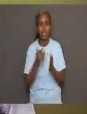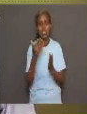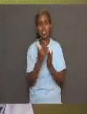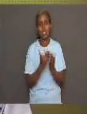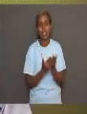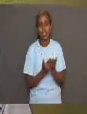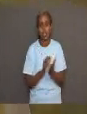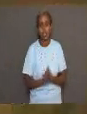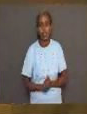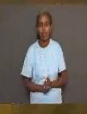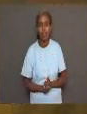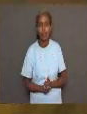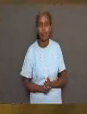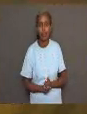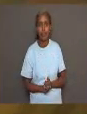lesson.